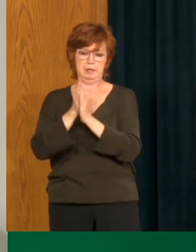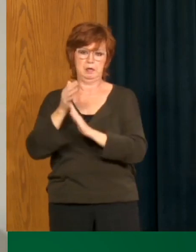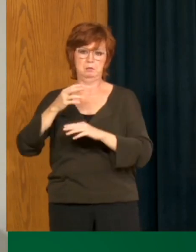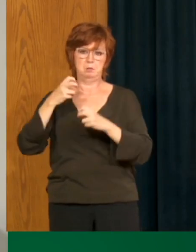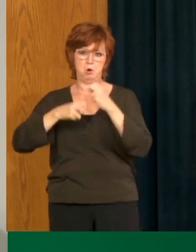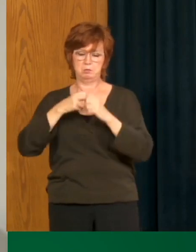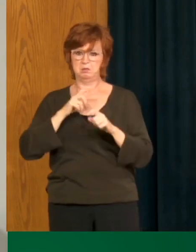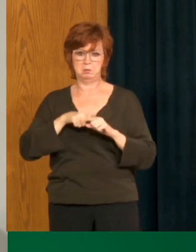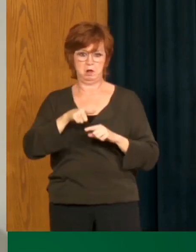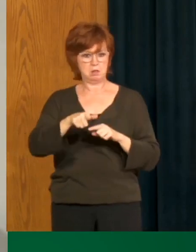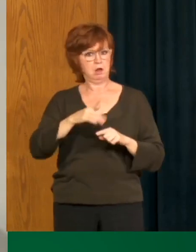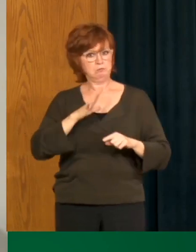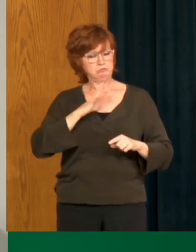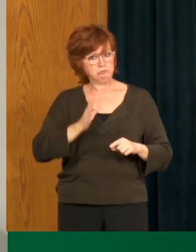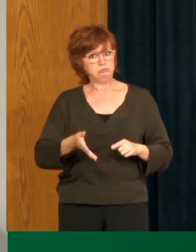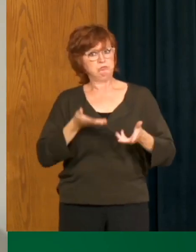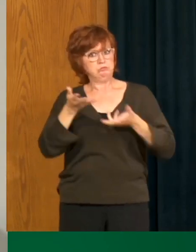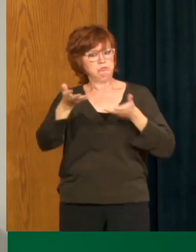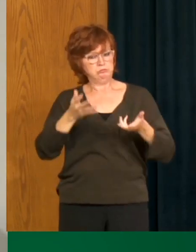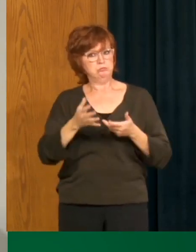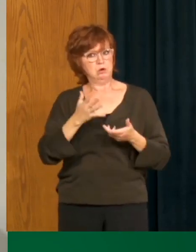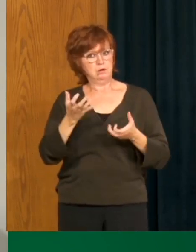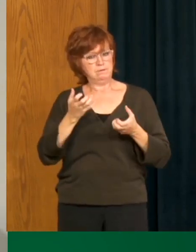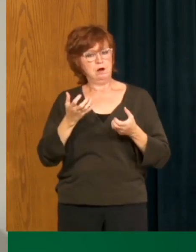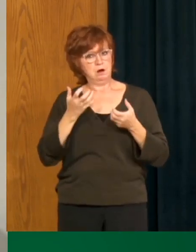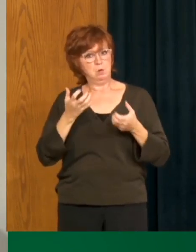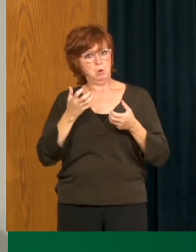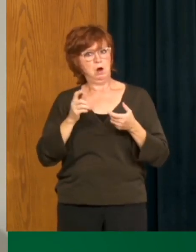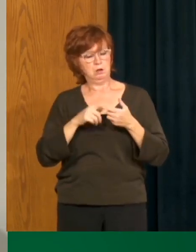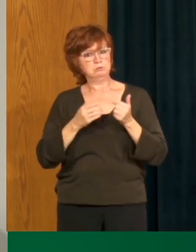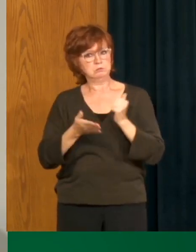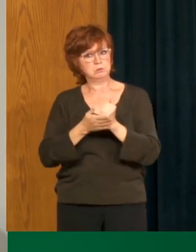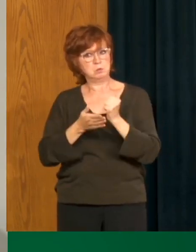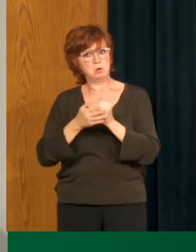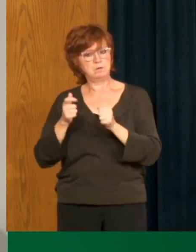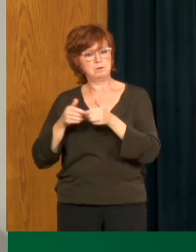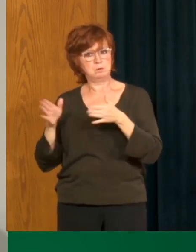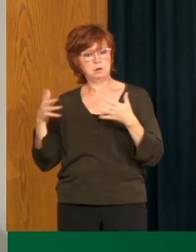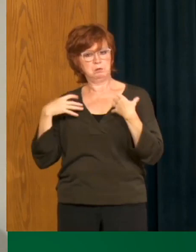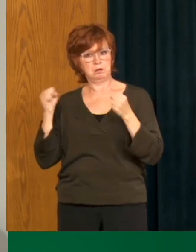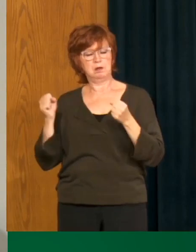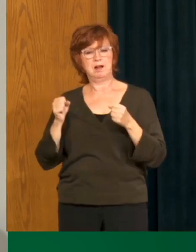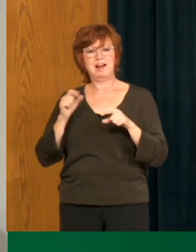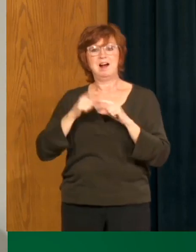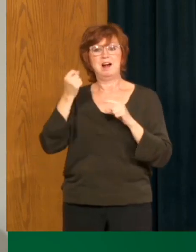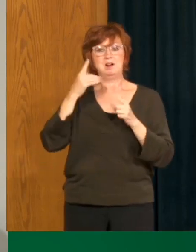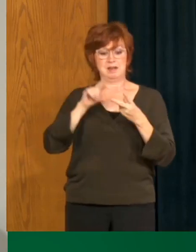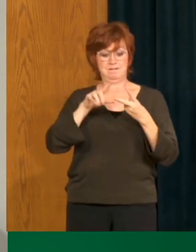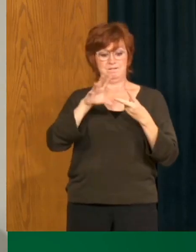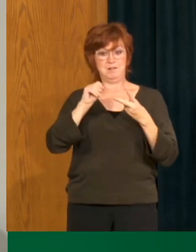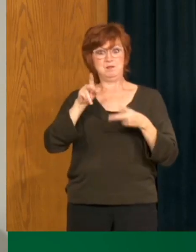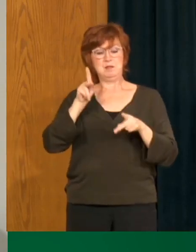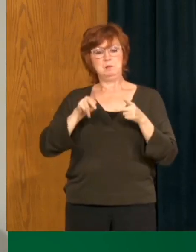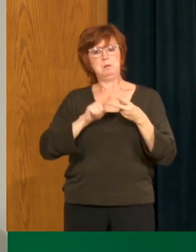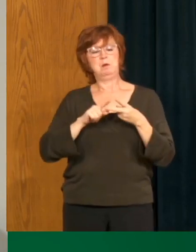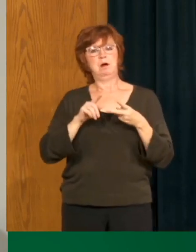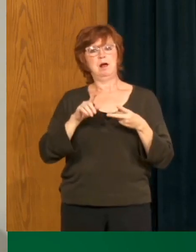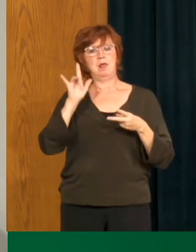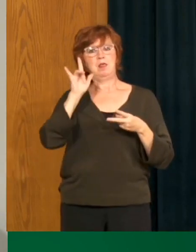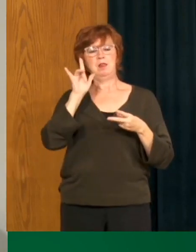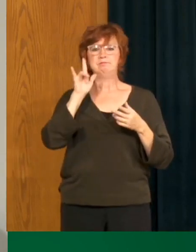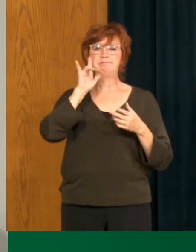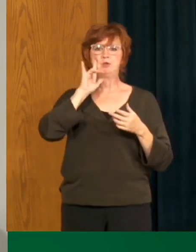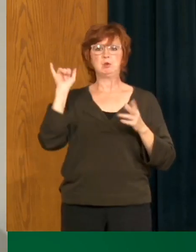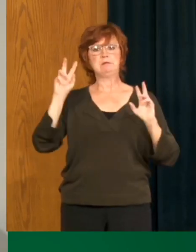of cases, but it is like a large household setting. And just like in the LOSH, if there had been no public health follow-up, the